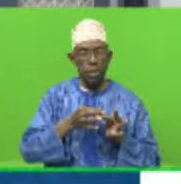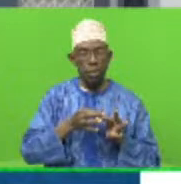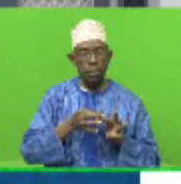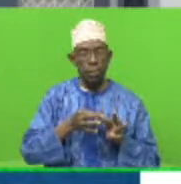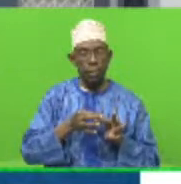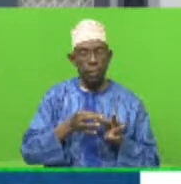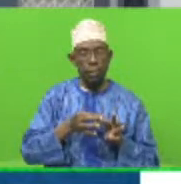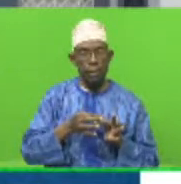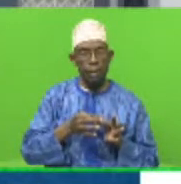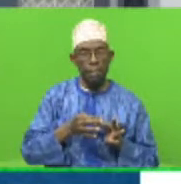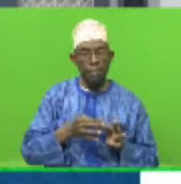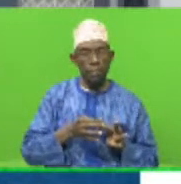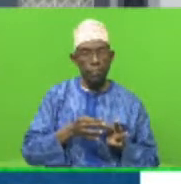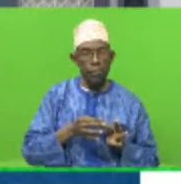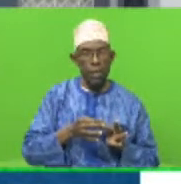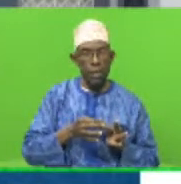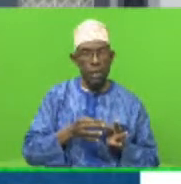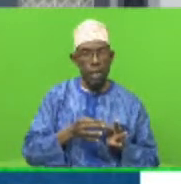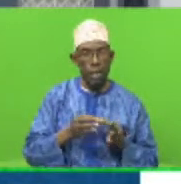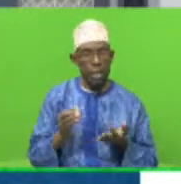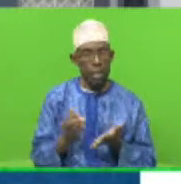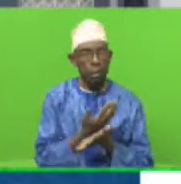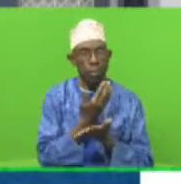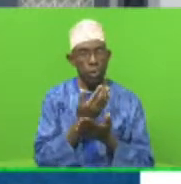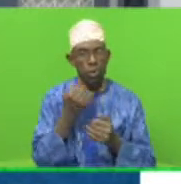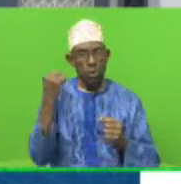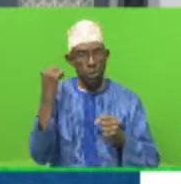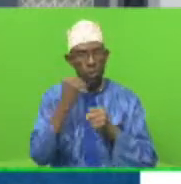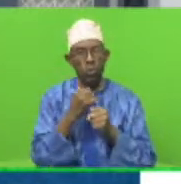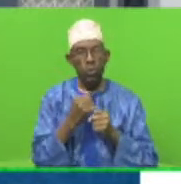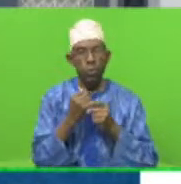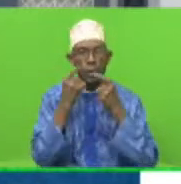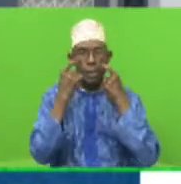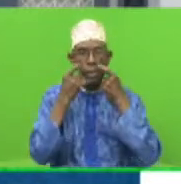is, you know, when somebody commits a sin,